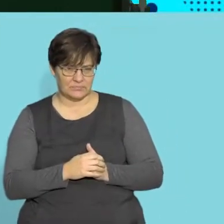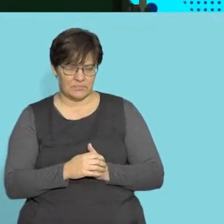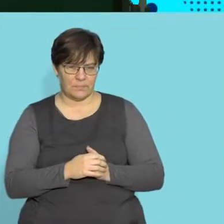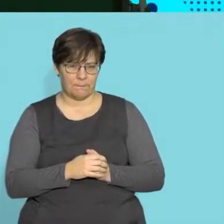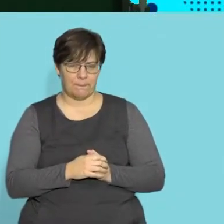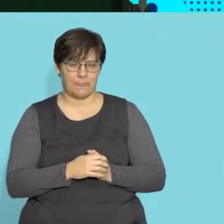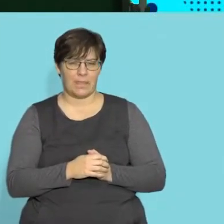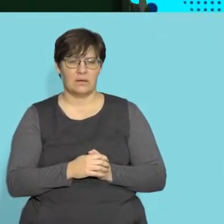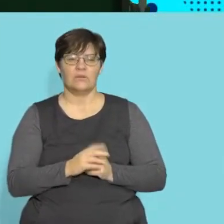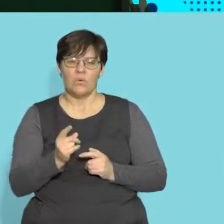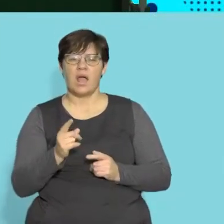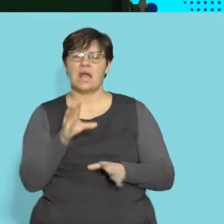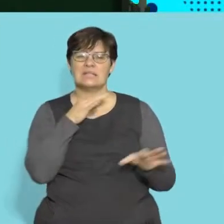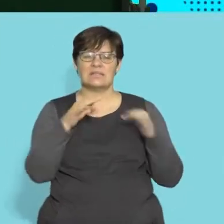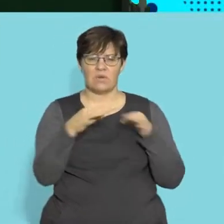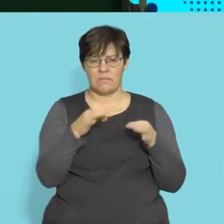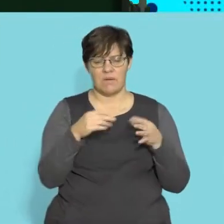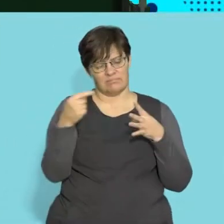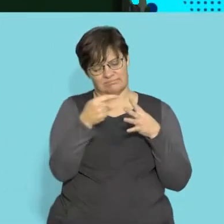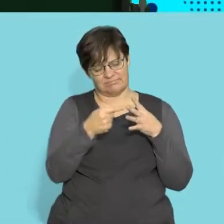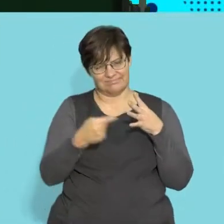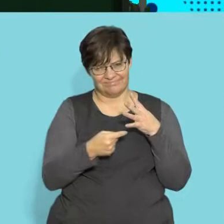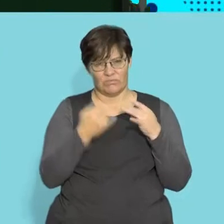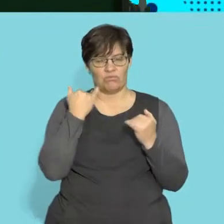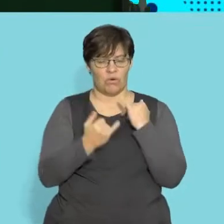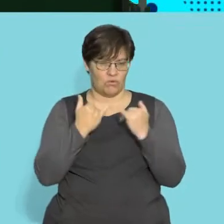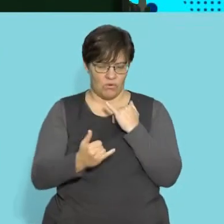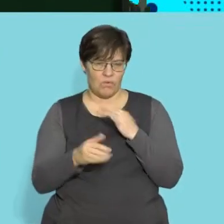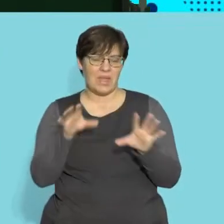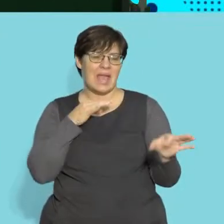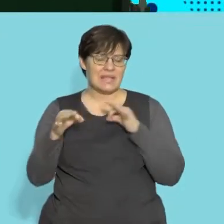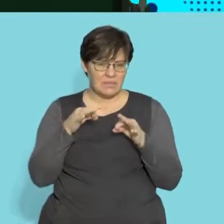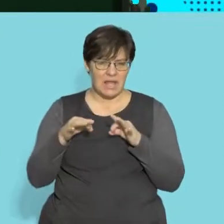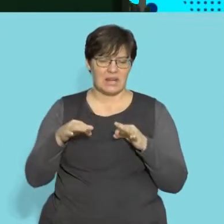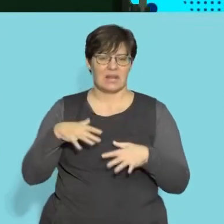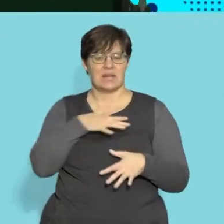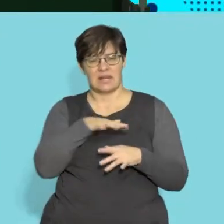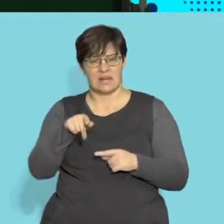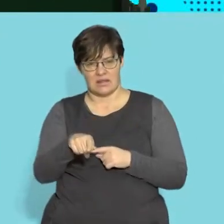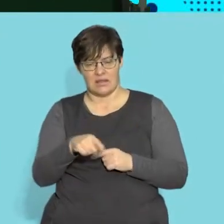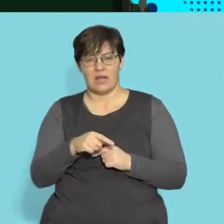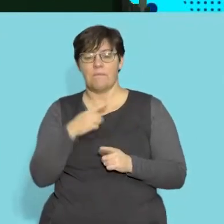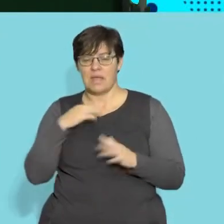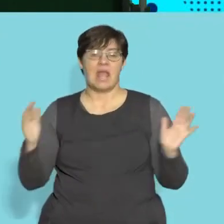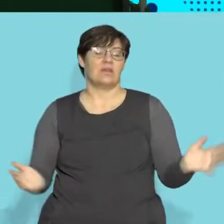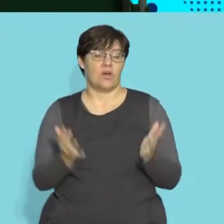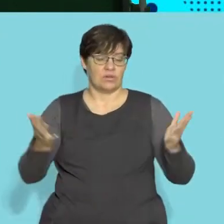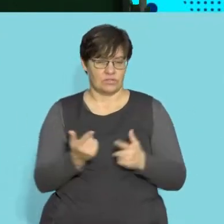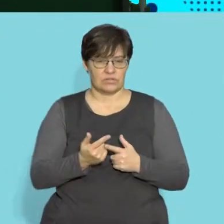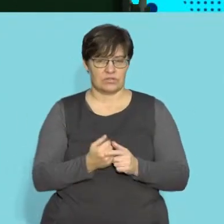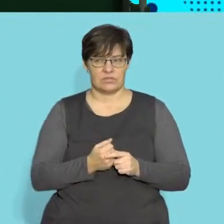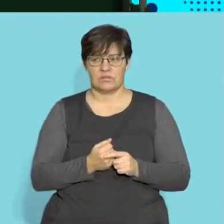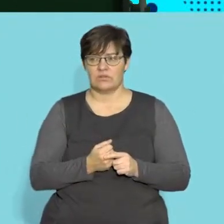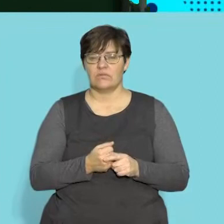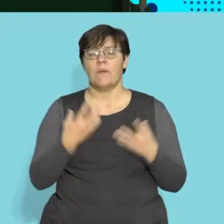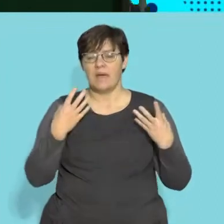often would ask you to describe a few genetic disorders, explain some symptoms of them. And I would encourage you